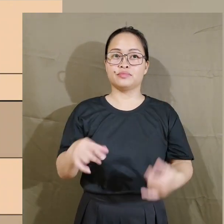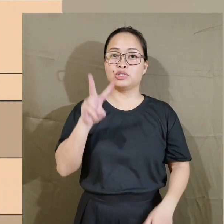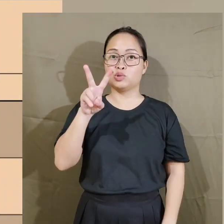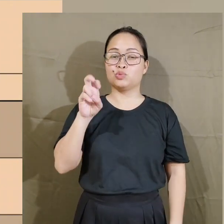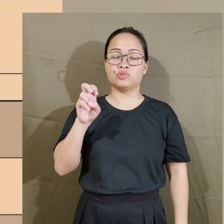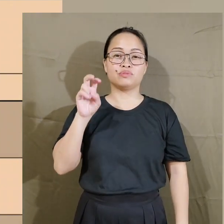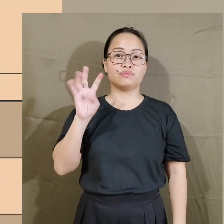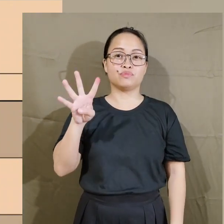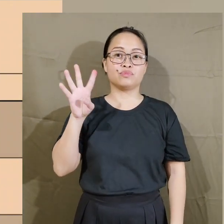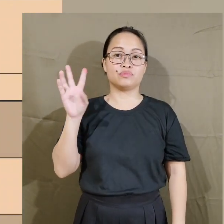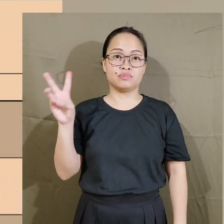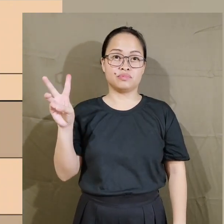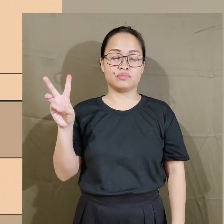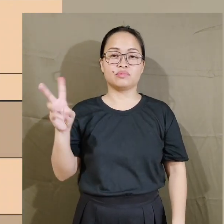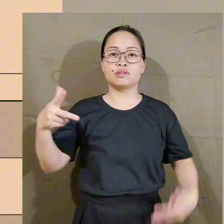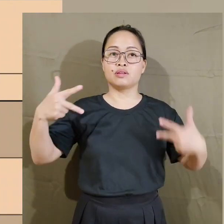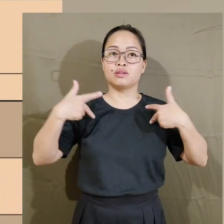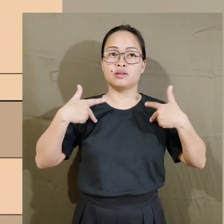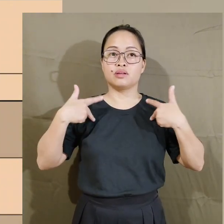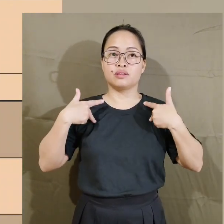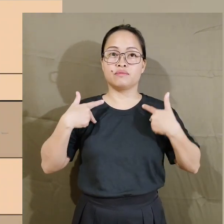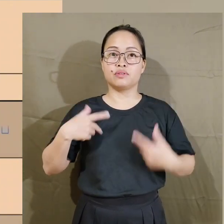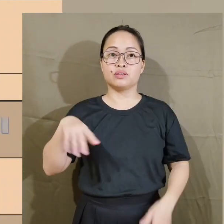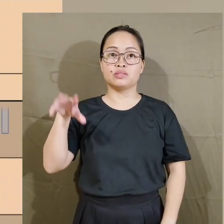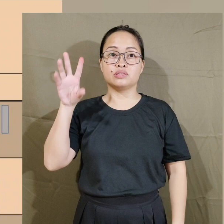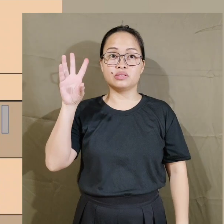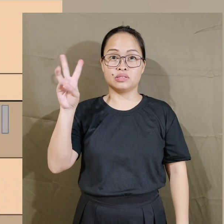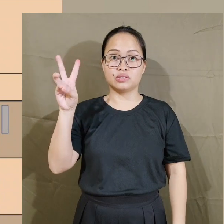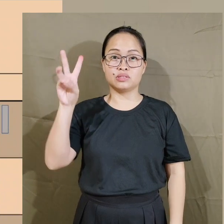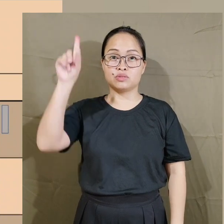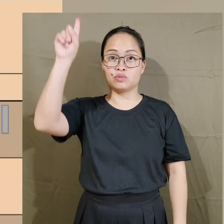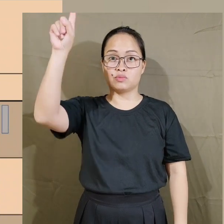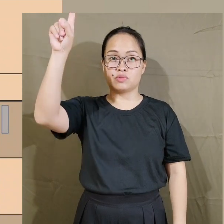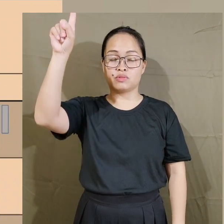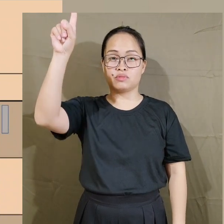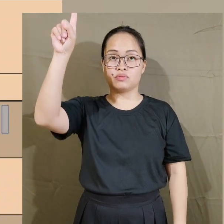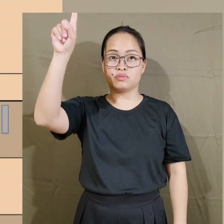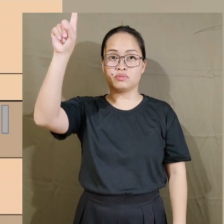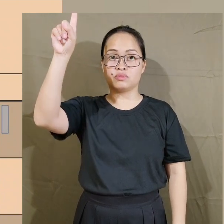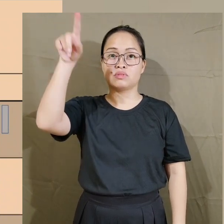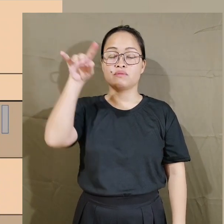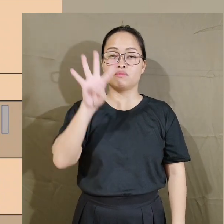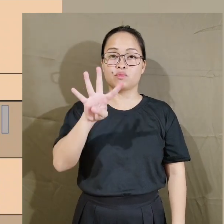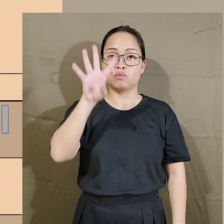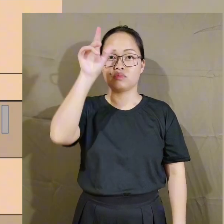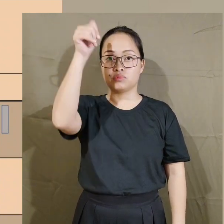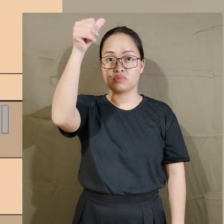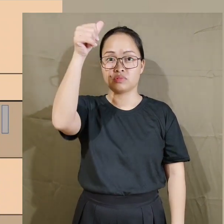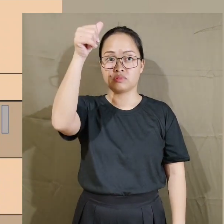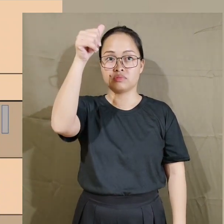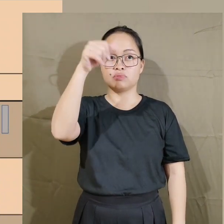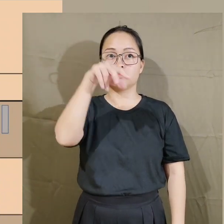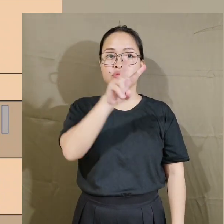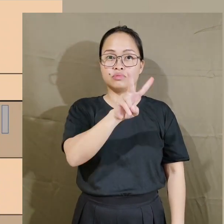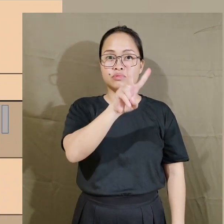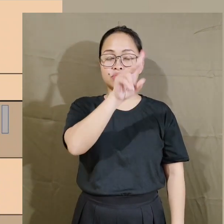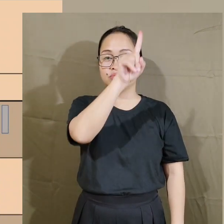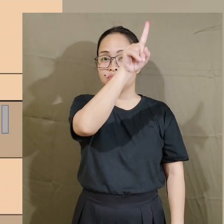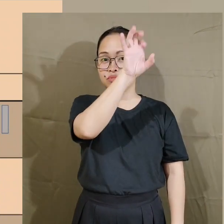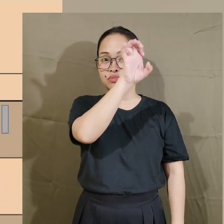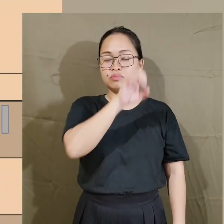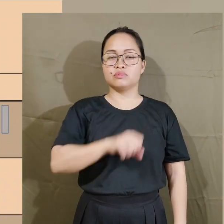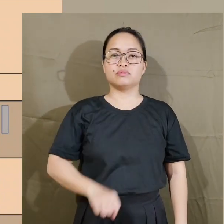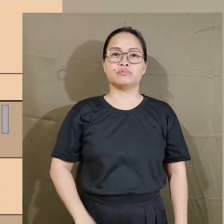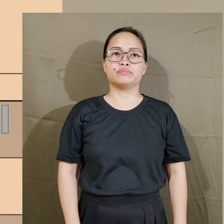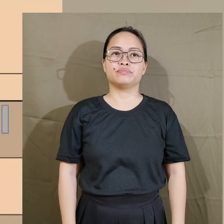Now 246 has 6 ones, 4 tens, and 2